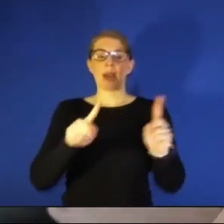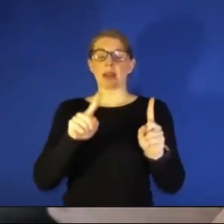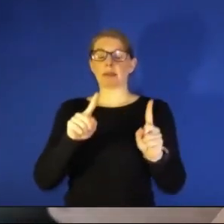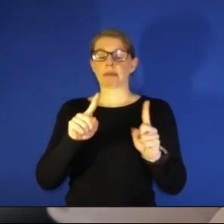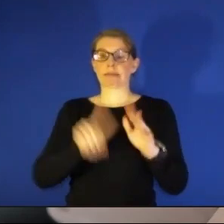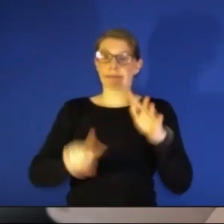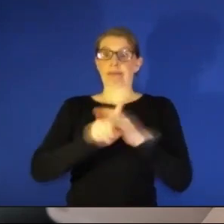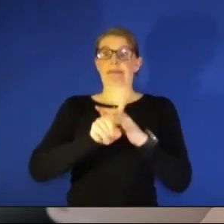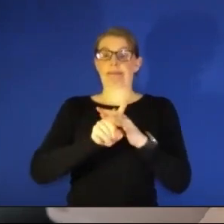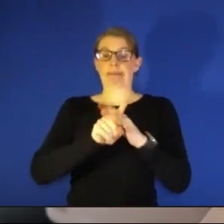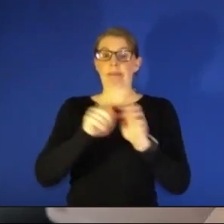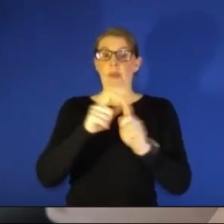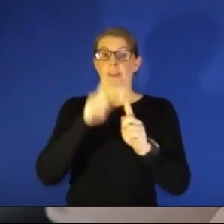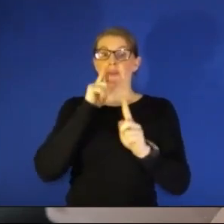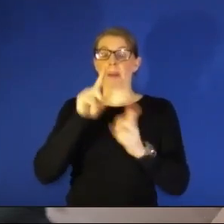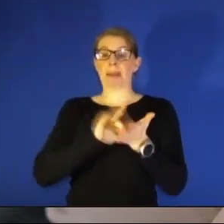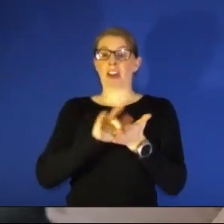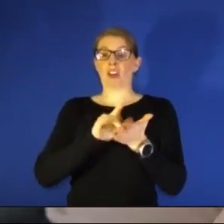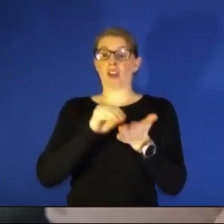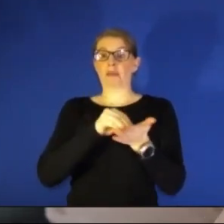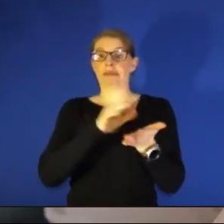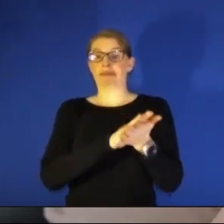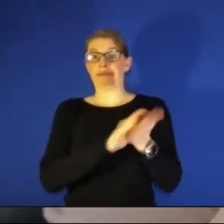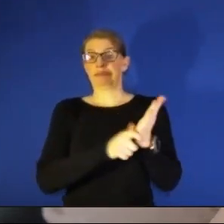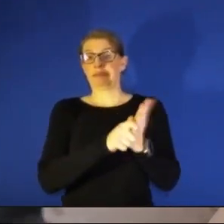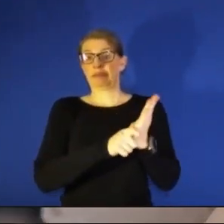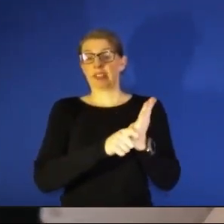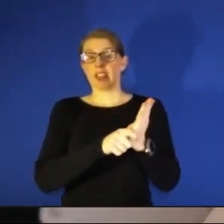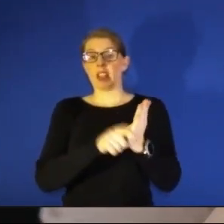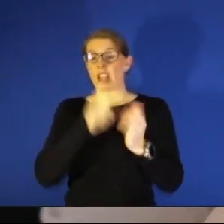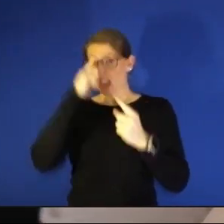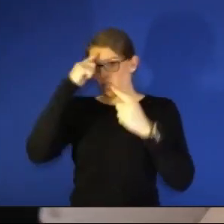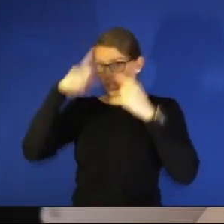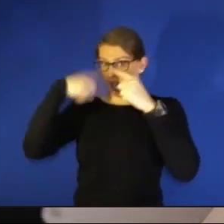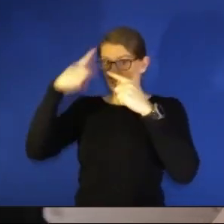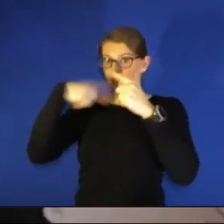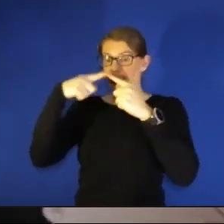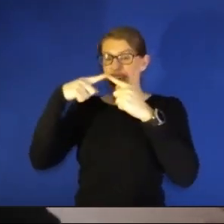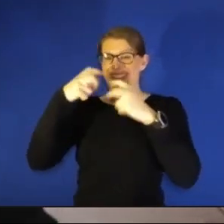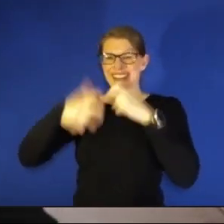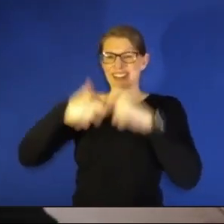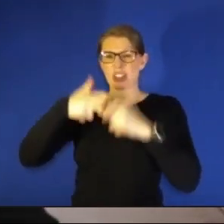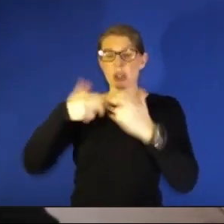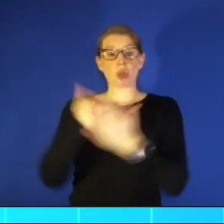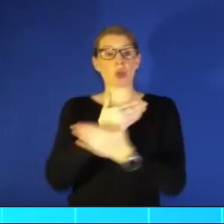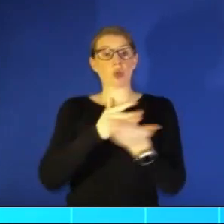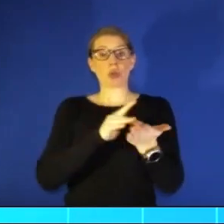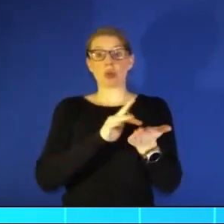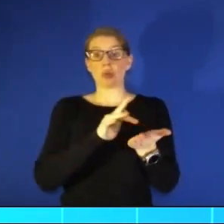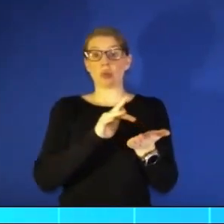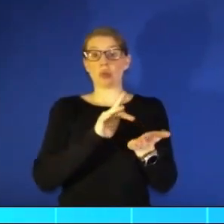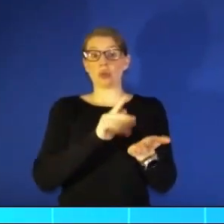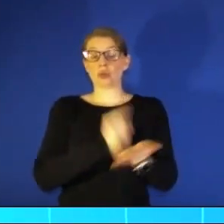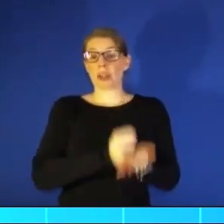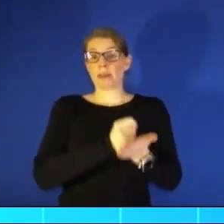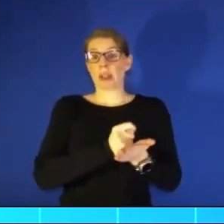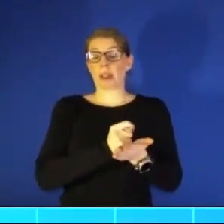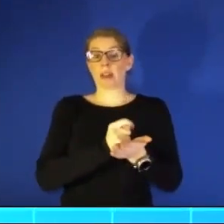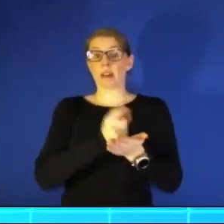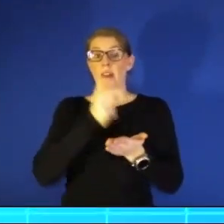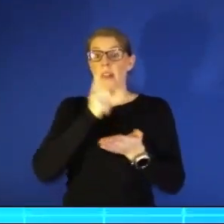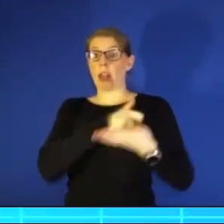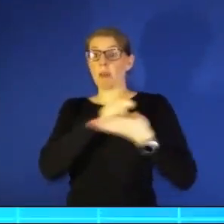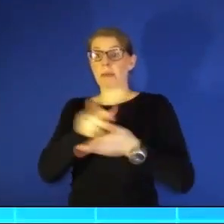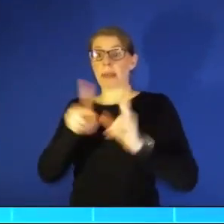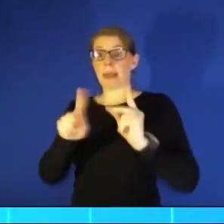in medical literature to refer to cognitive difficulties. The new treatment being used to clear the way for the future of people suffering